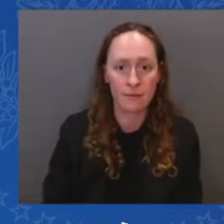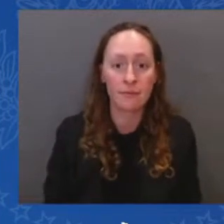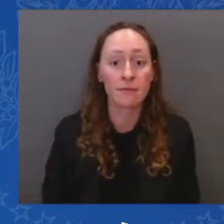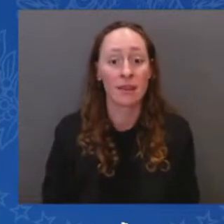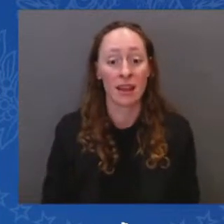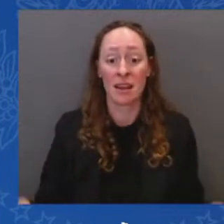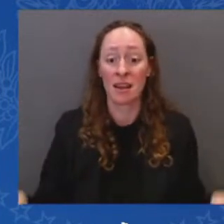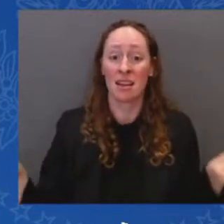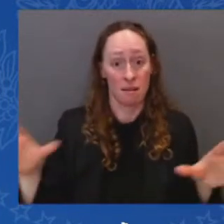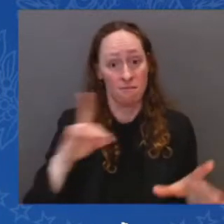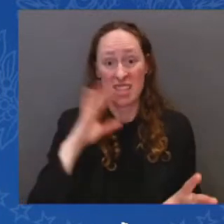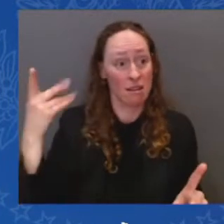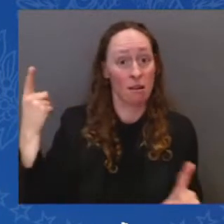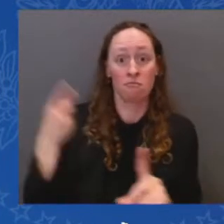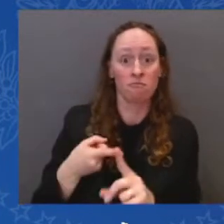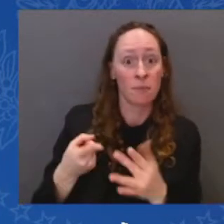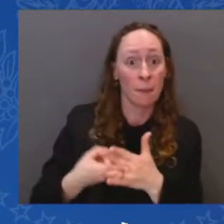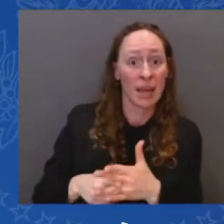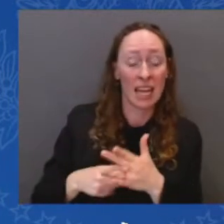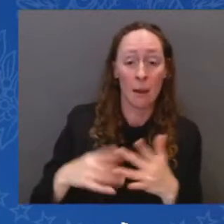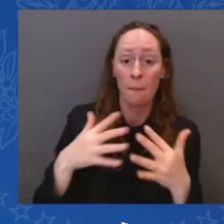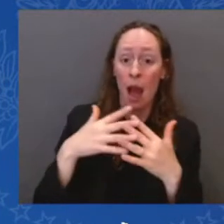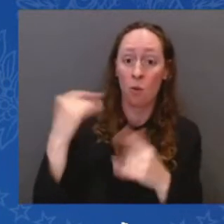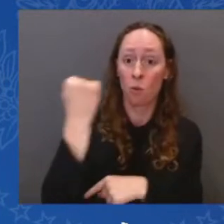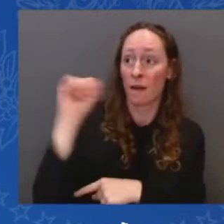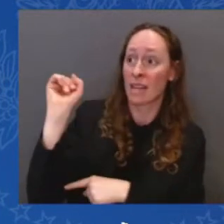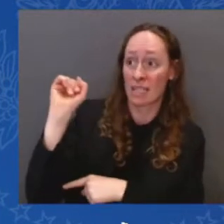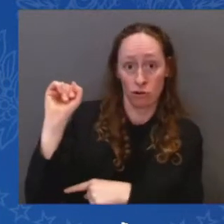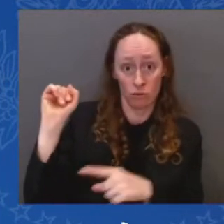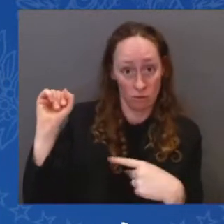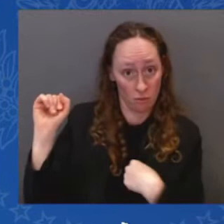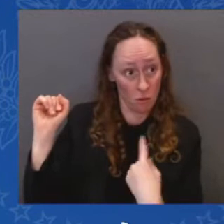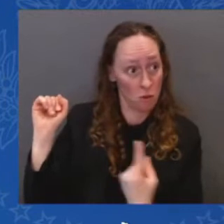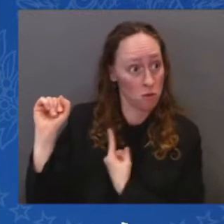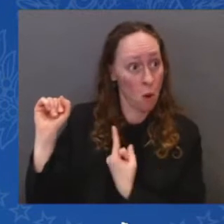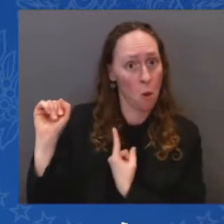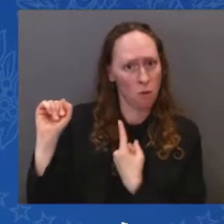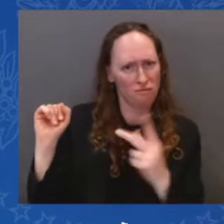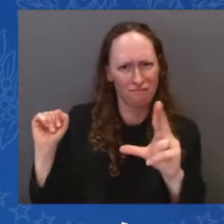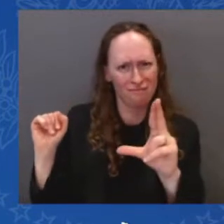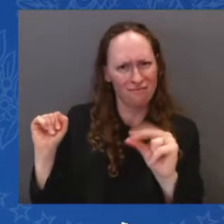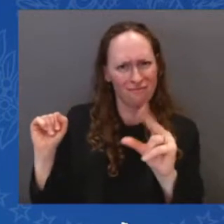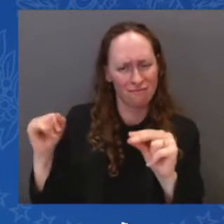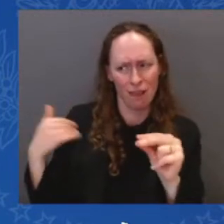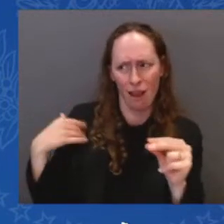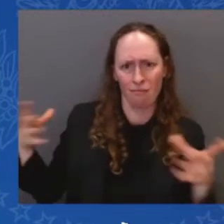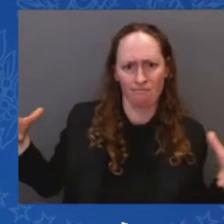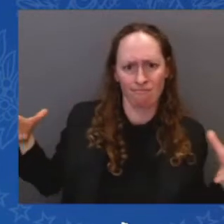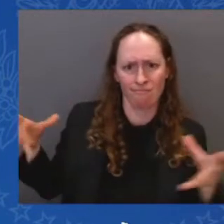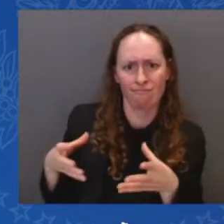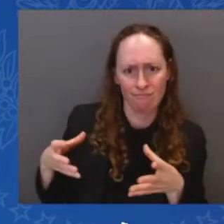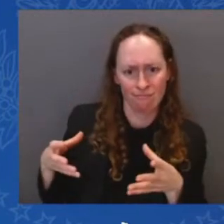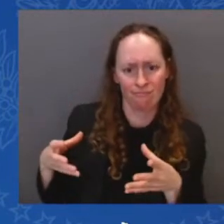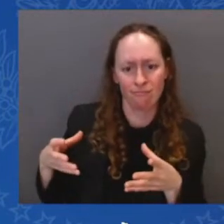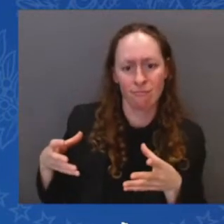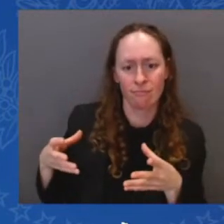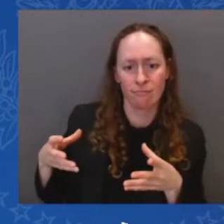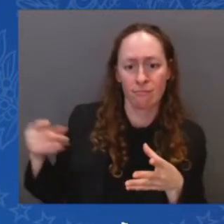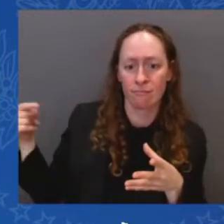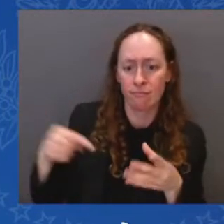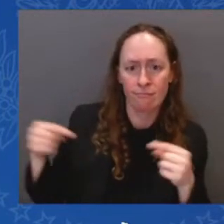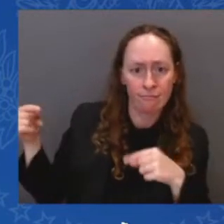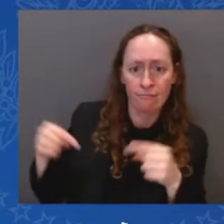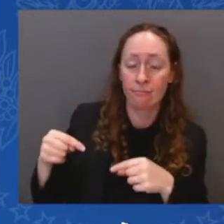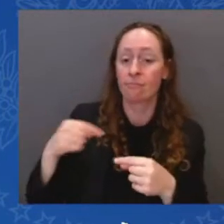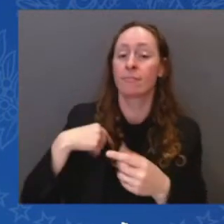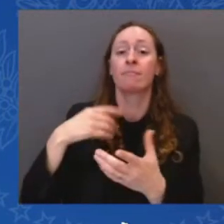I'd also like to thank all the former Secretaries of Defense and the Secretaries of the Services and former Secretaries of the